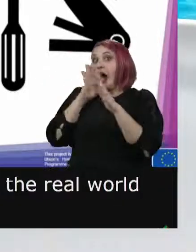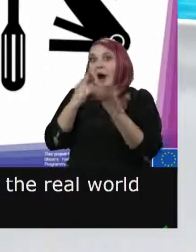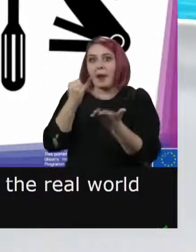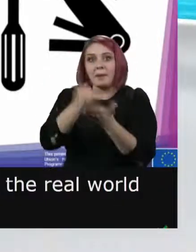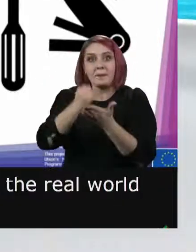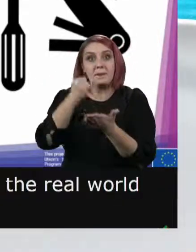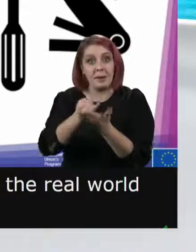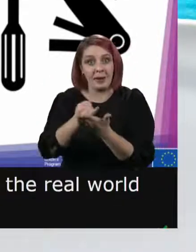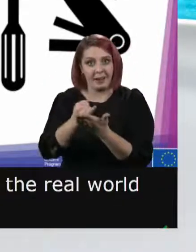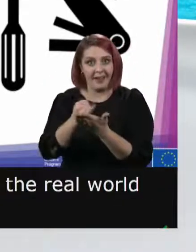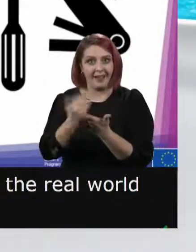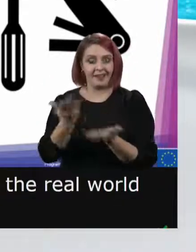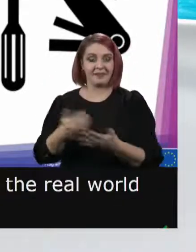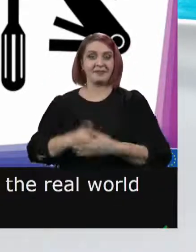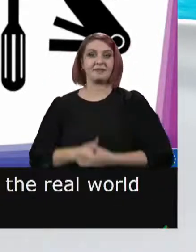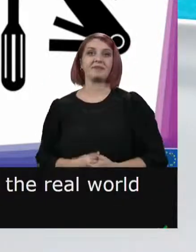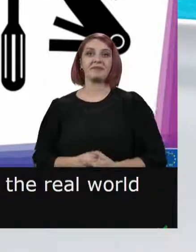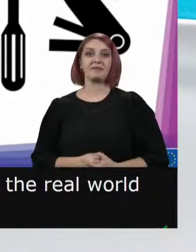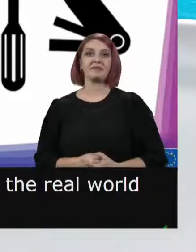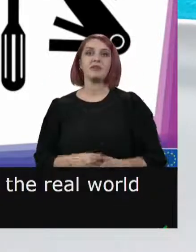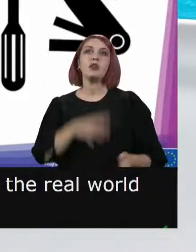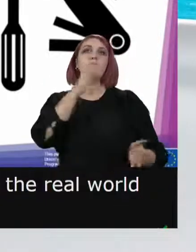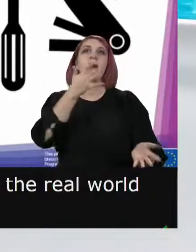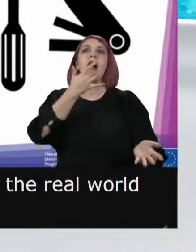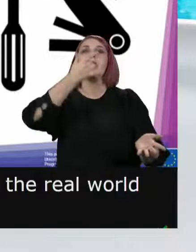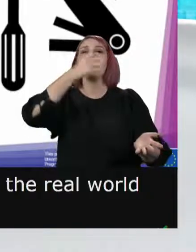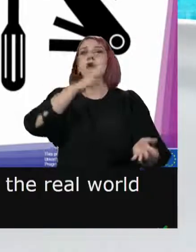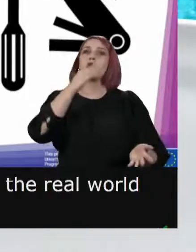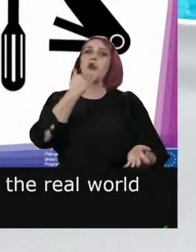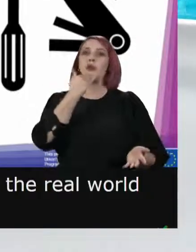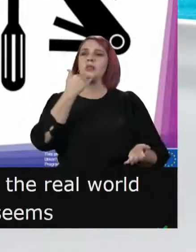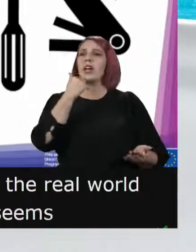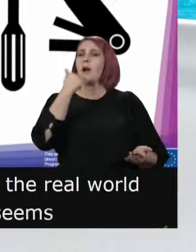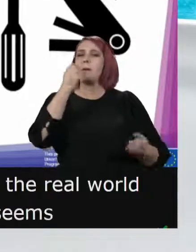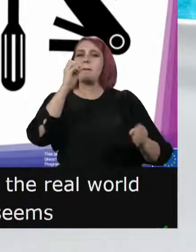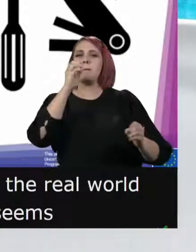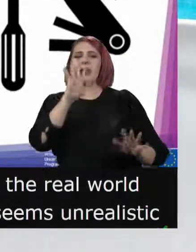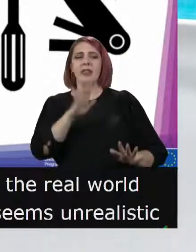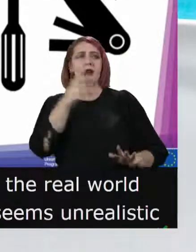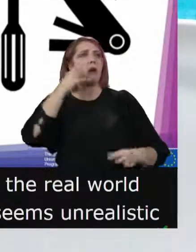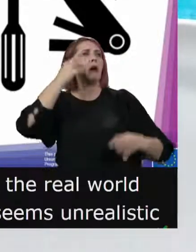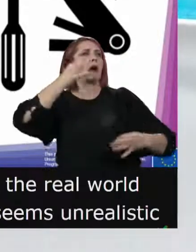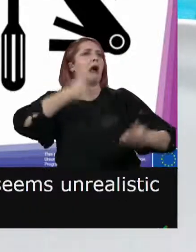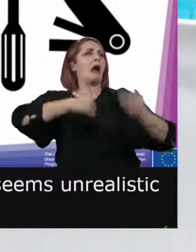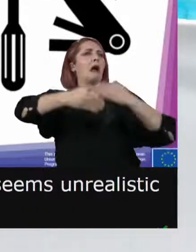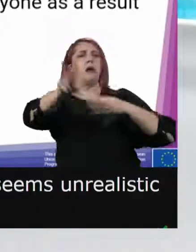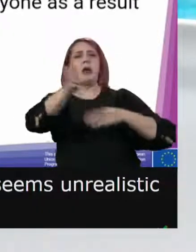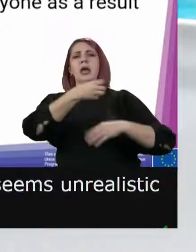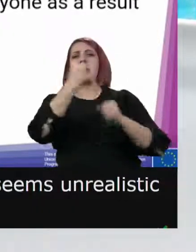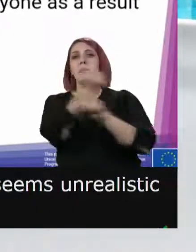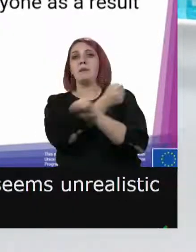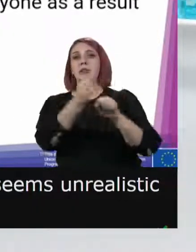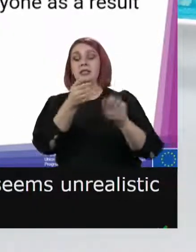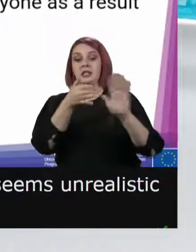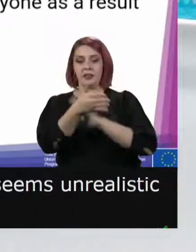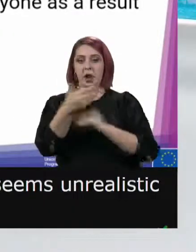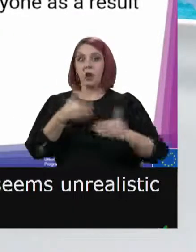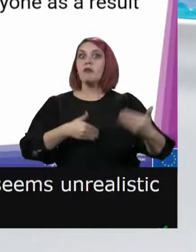So just because something seems unrealistic today doesn't mean that we won't see it in our lifetimes.